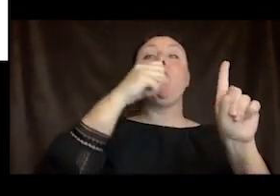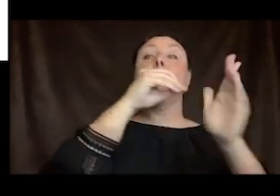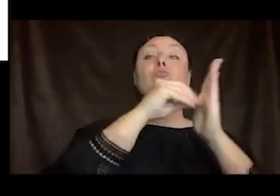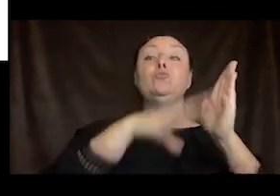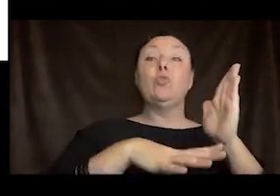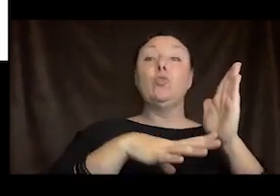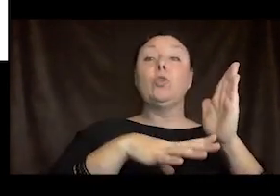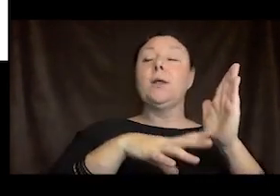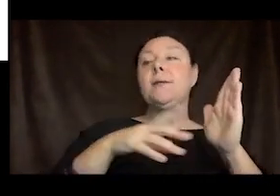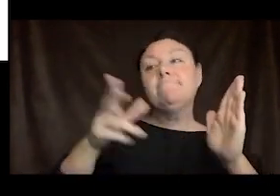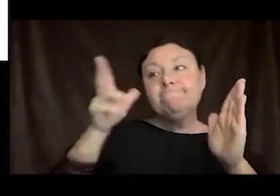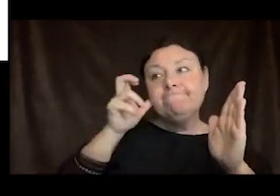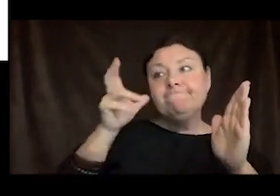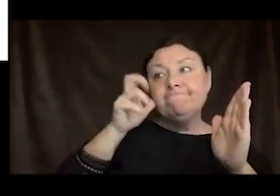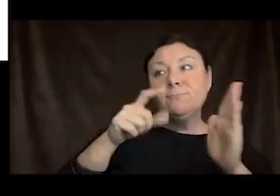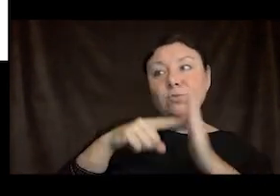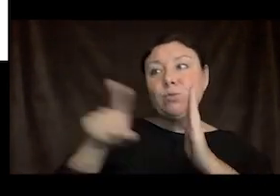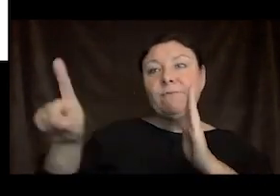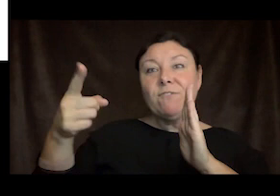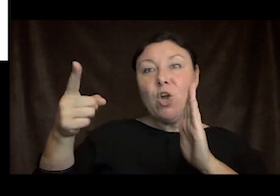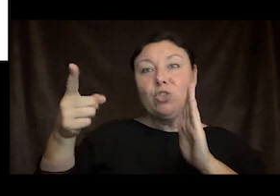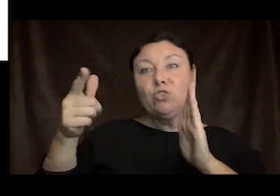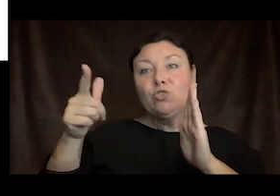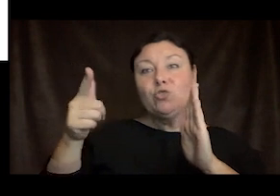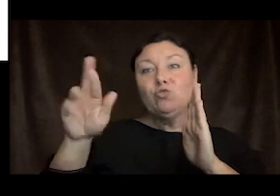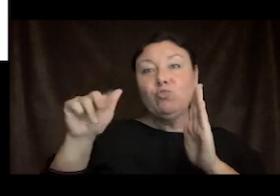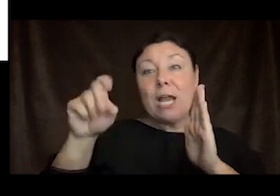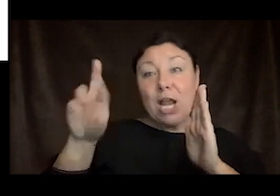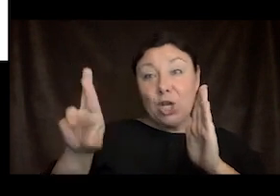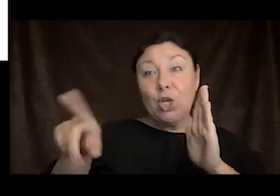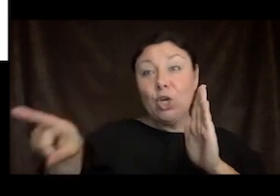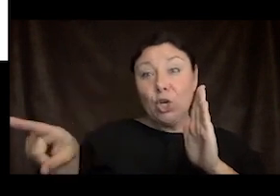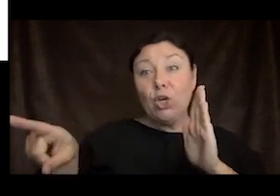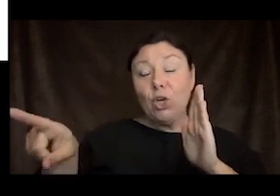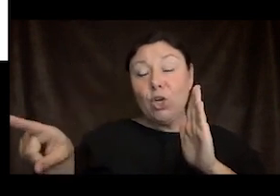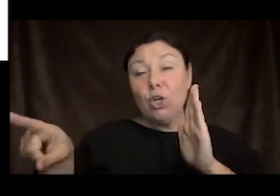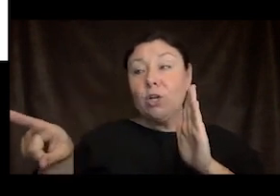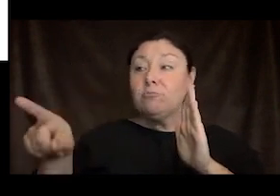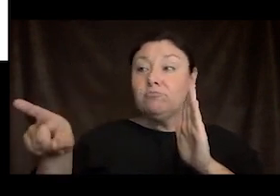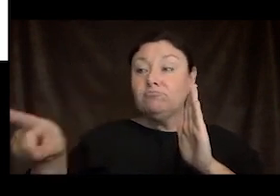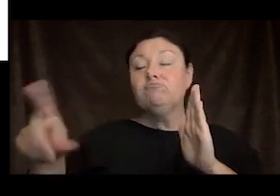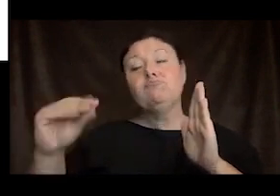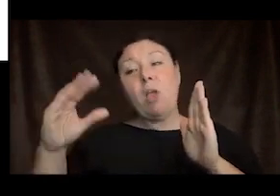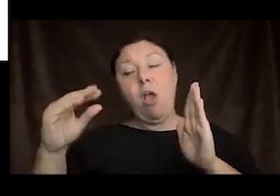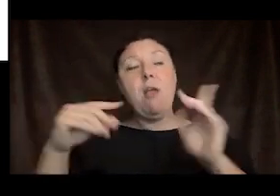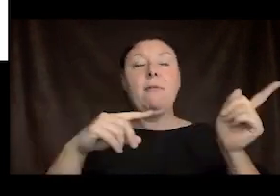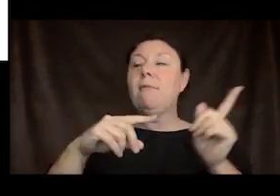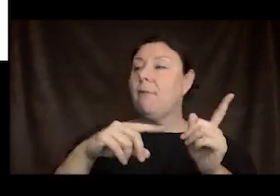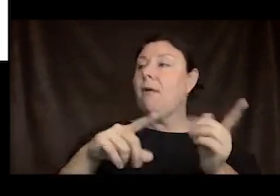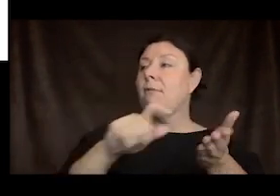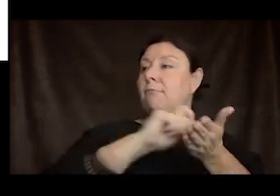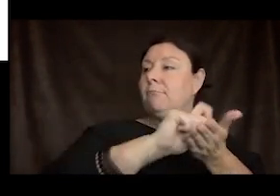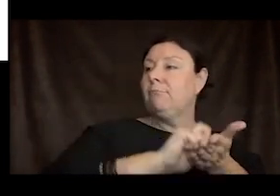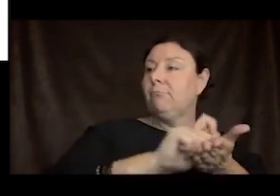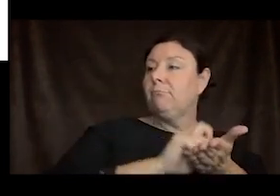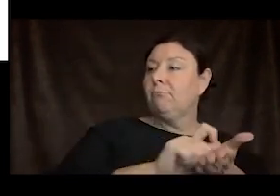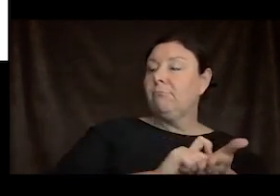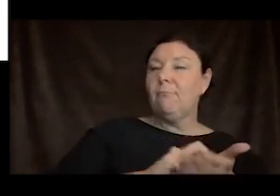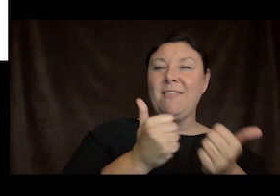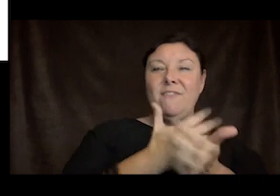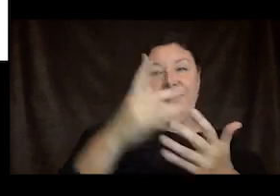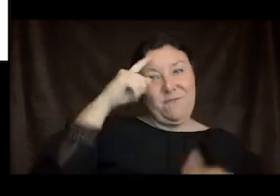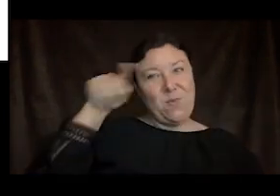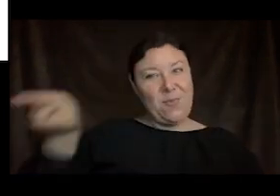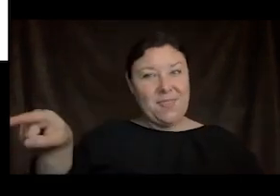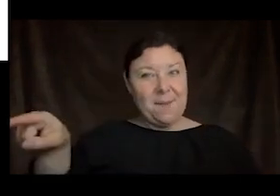just share their feelings, and the fifth grader was only there to write down everything that they said, so that even though they were